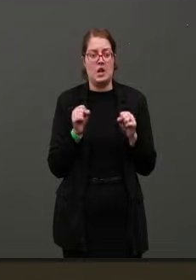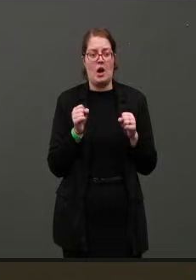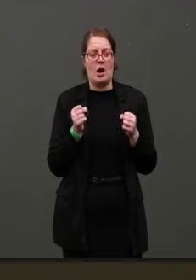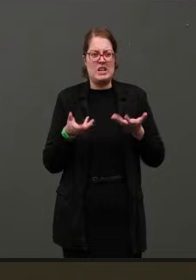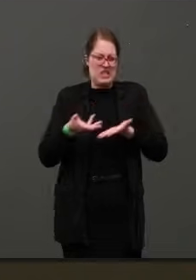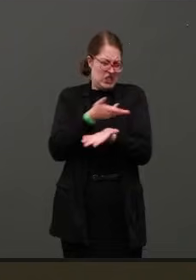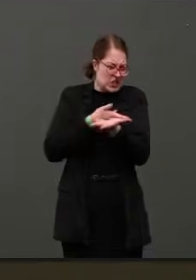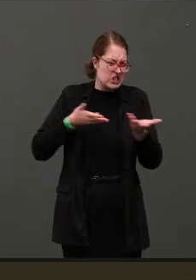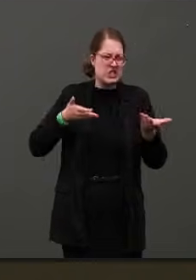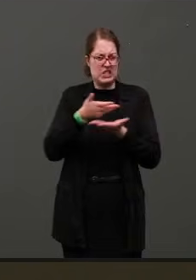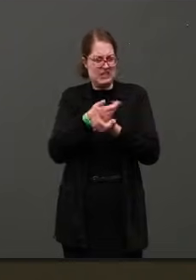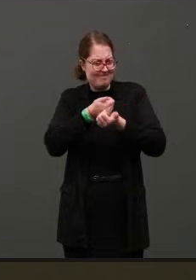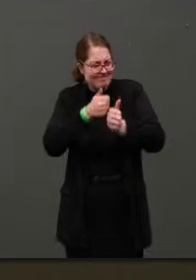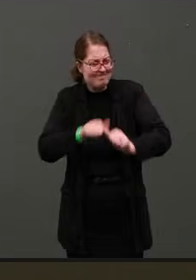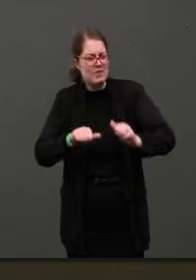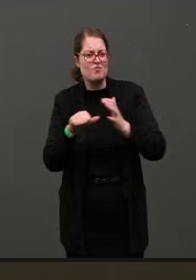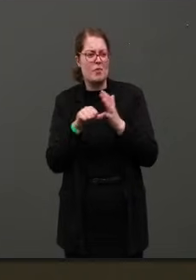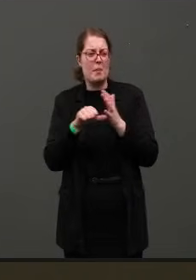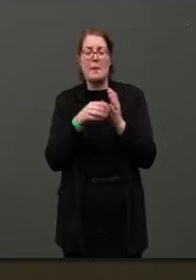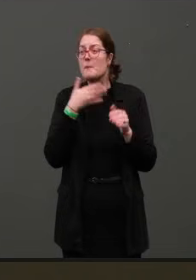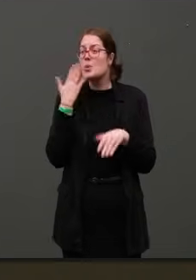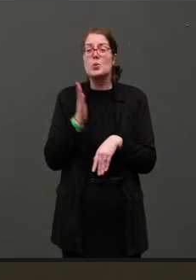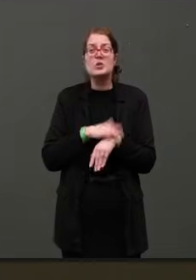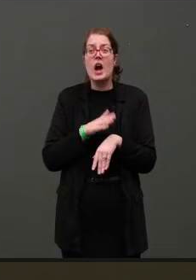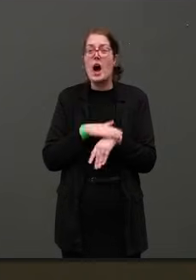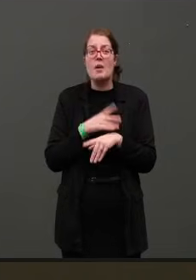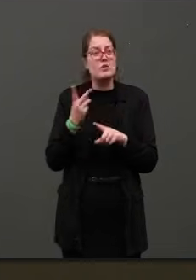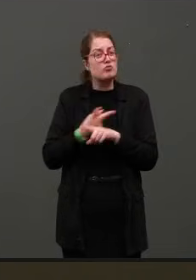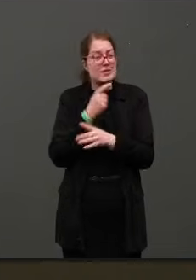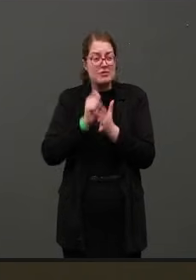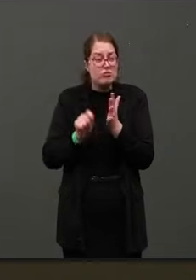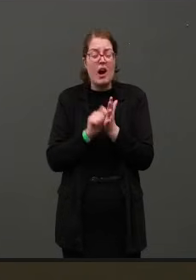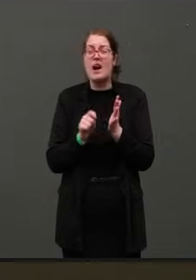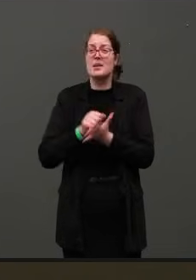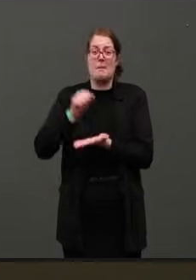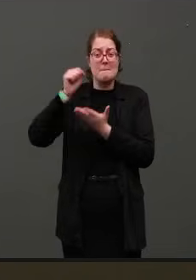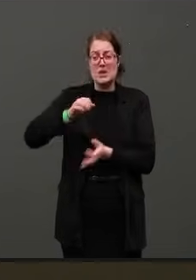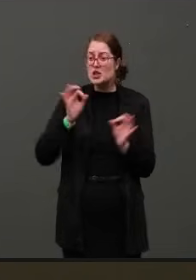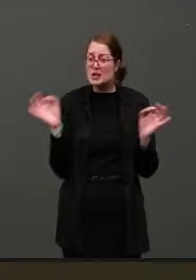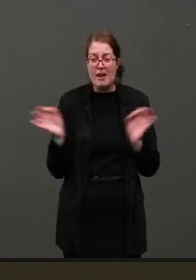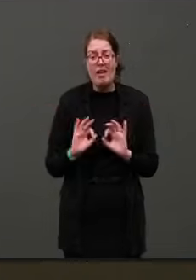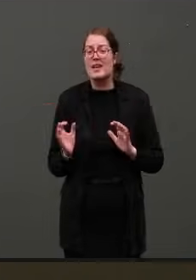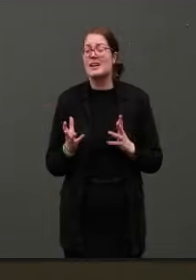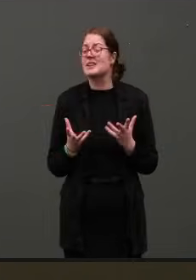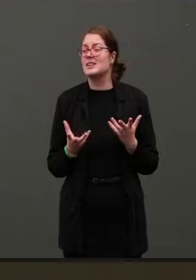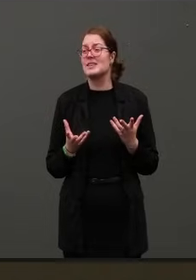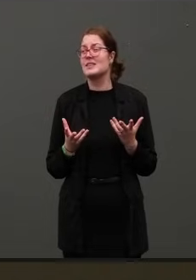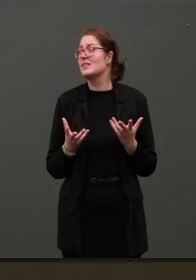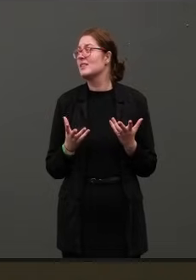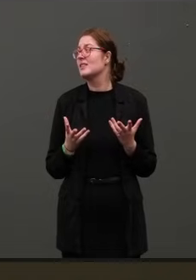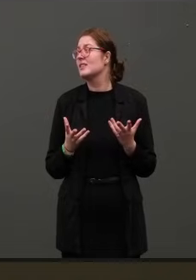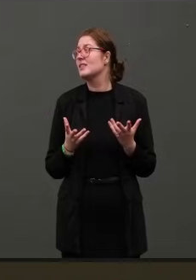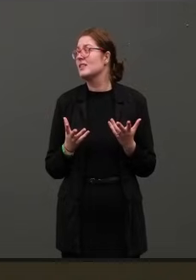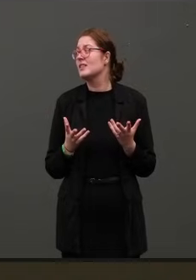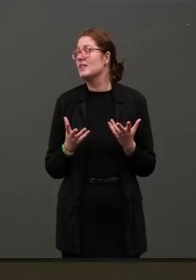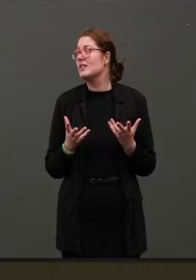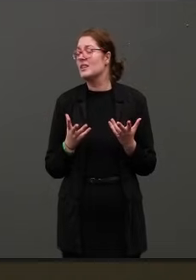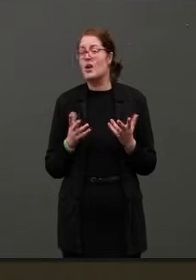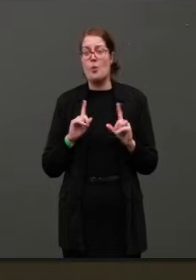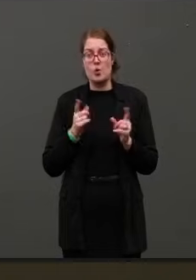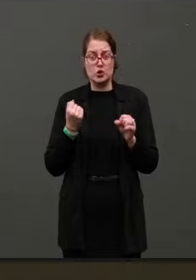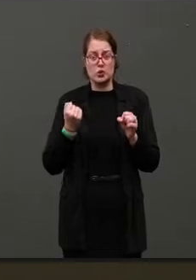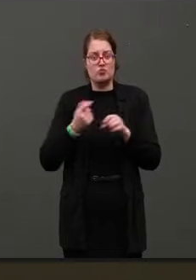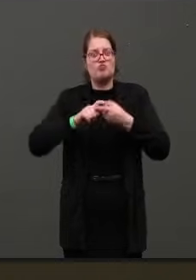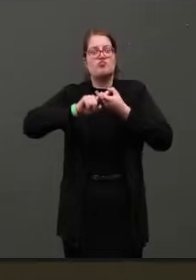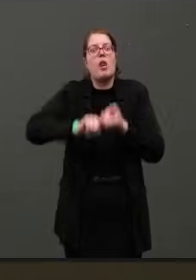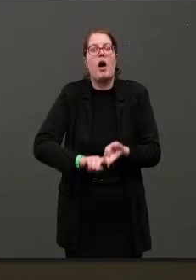you don't have time for rewrites or there's no budget for, what's the thing that you go to reliably to